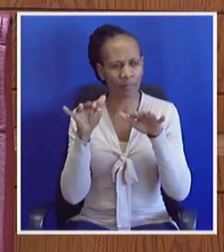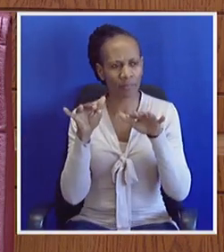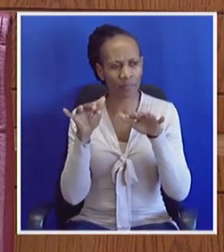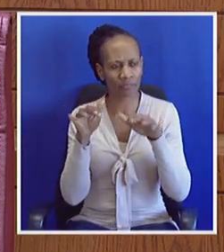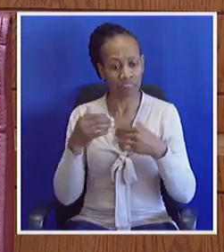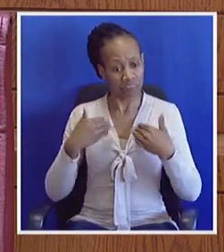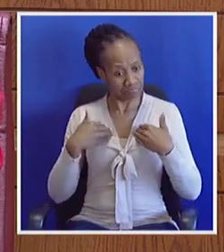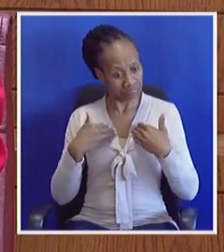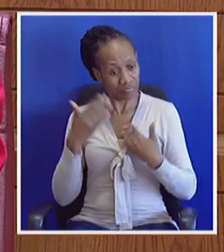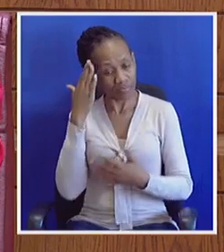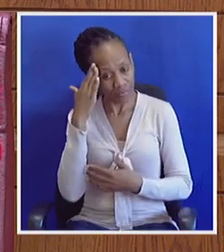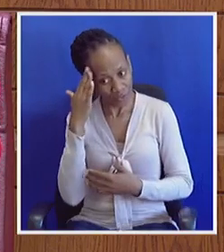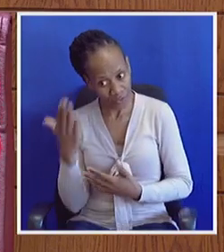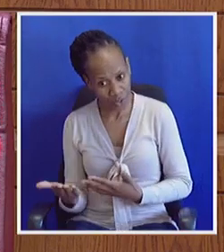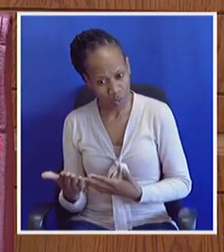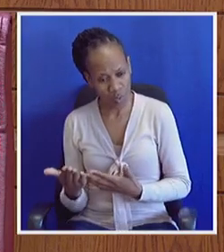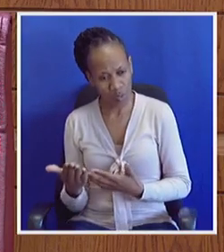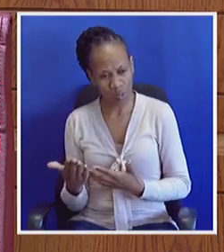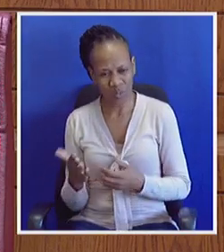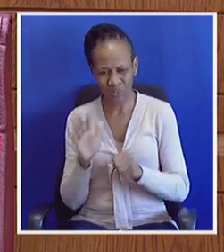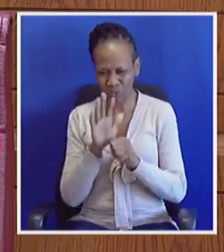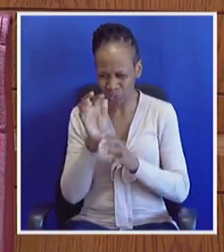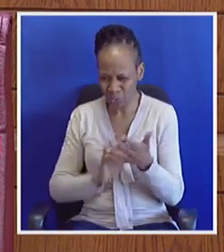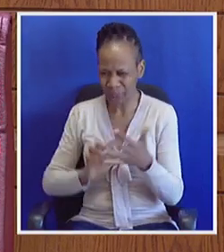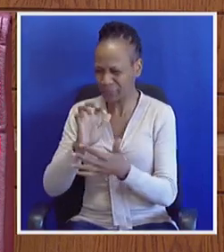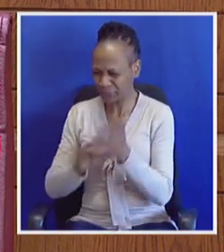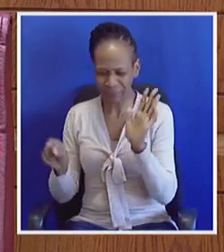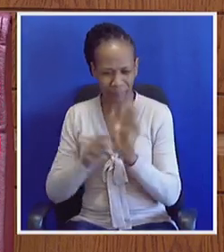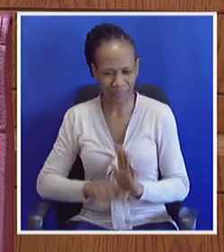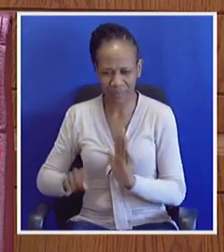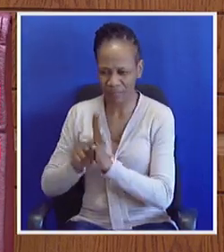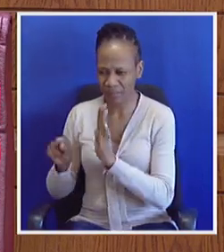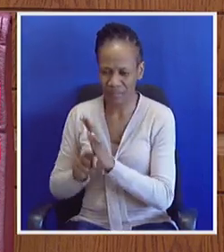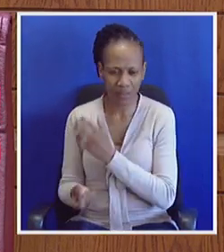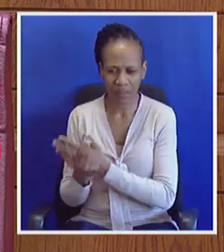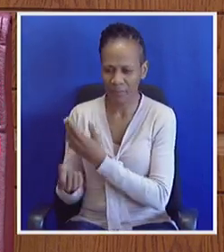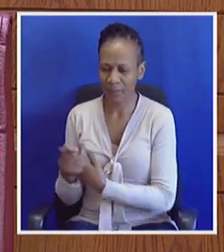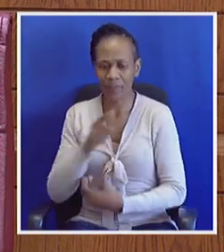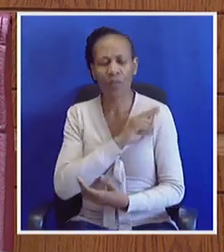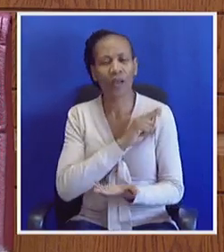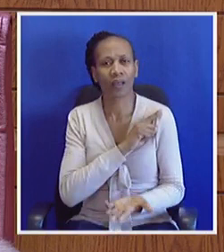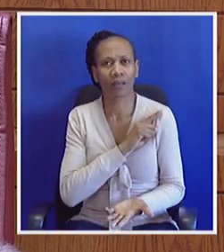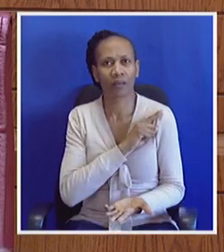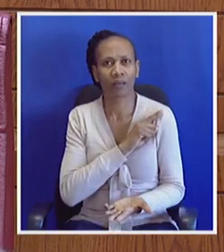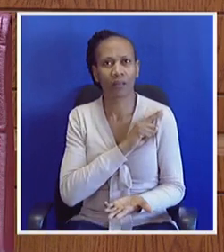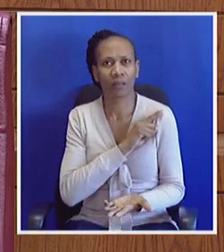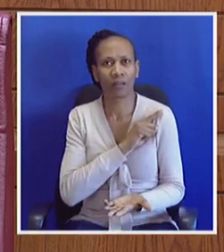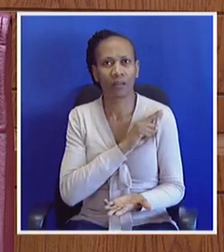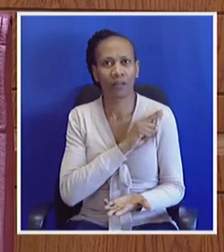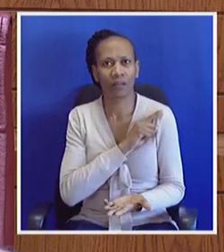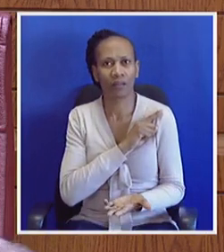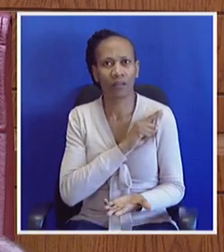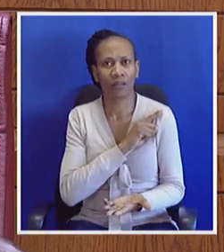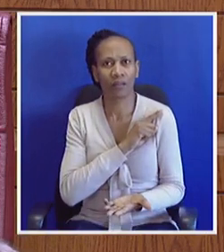We know that this conspiracy that is running, it's obviously because of the contestation or